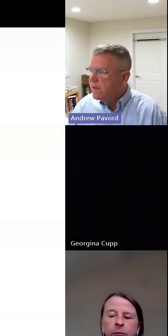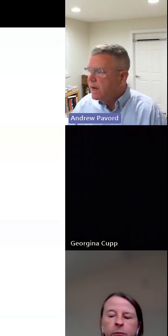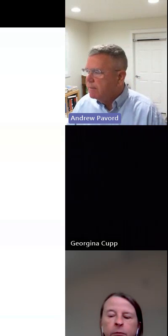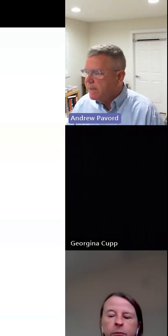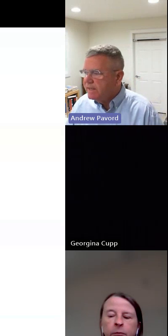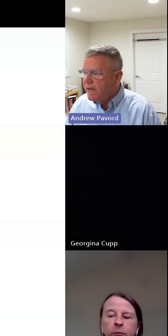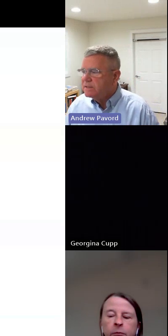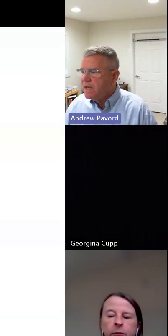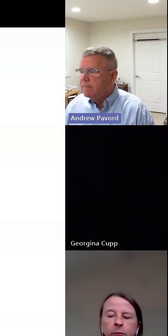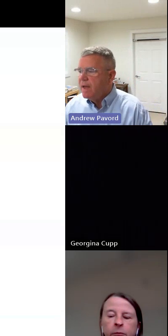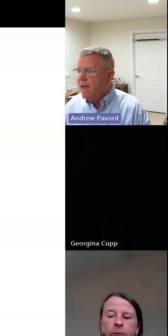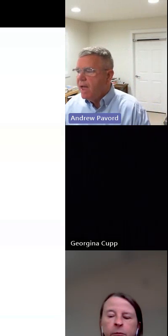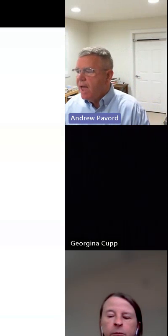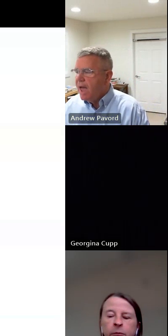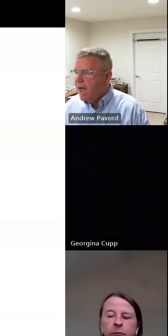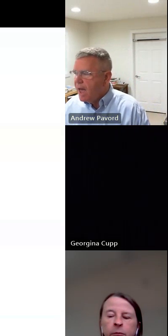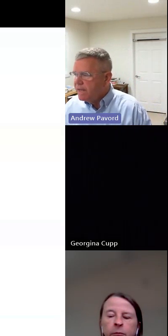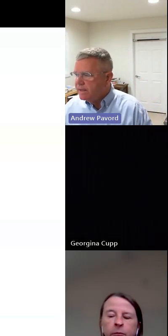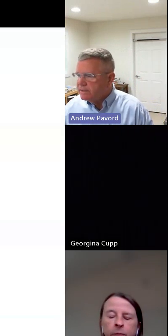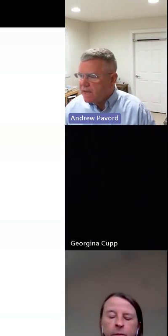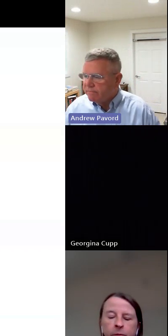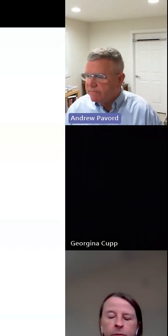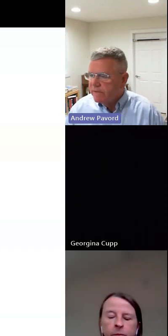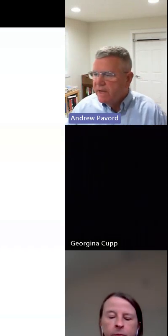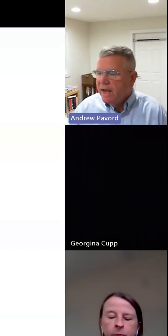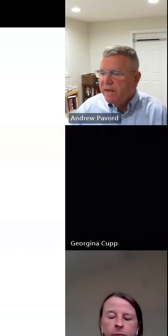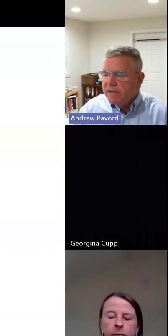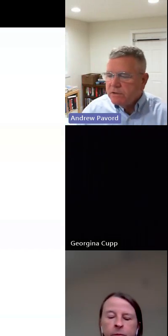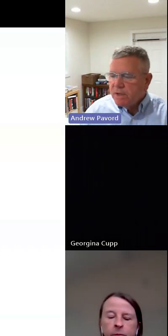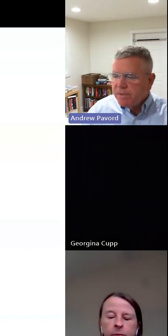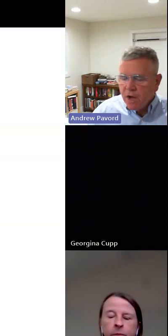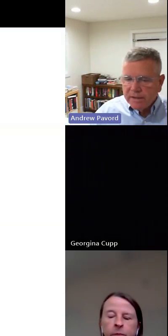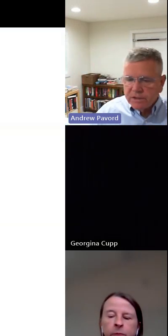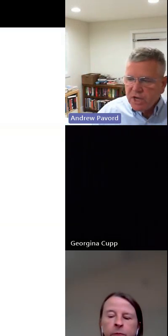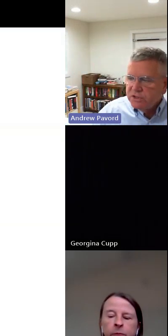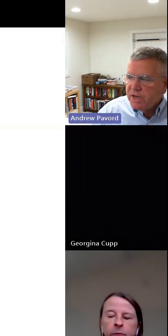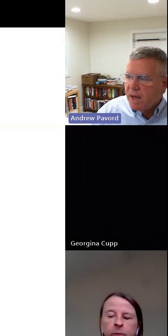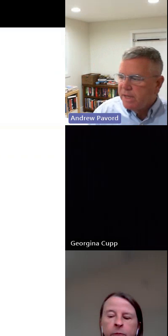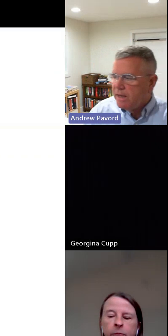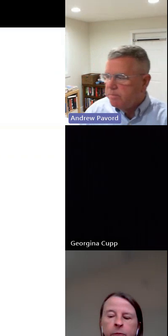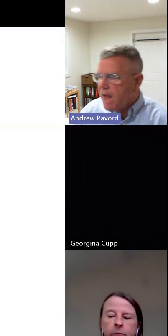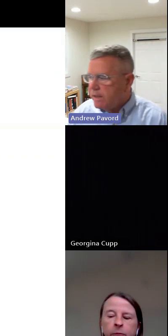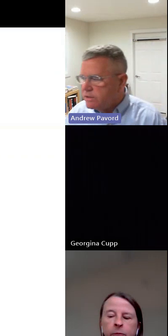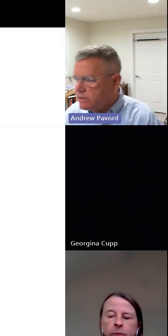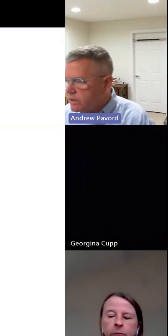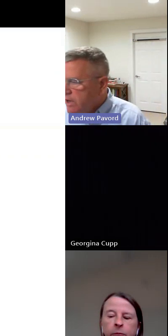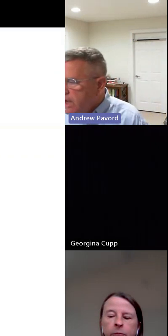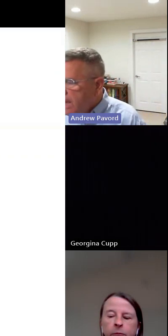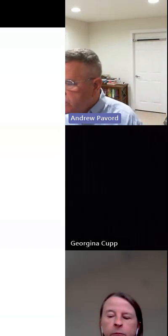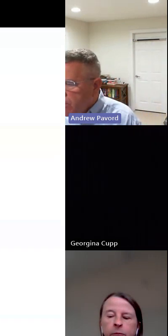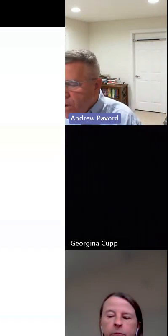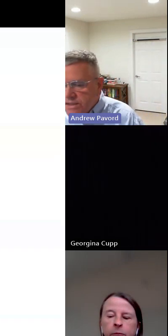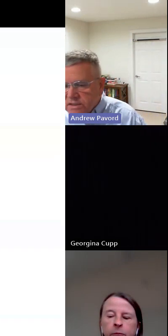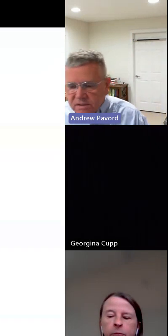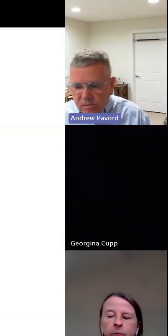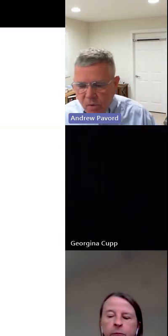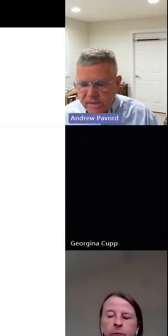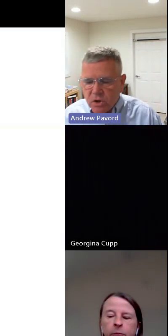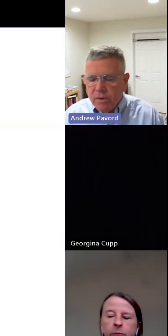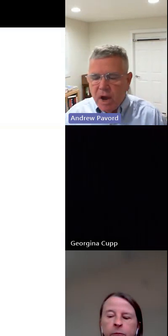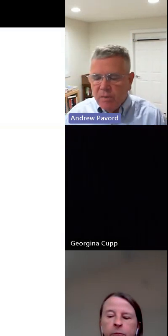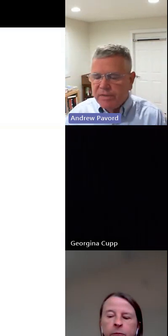not. Again, it's Appendix F. And then there's something called a change in obligated balances. And so